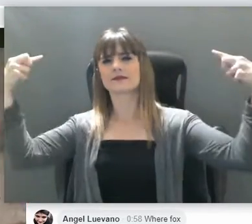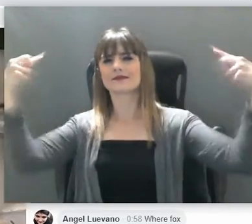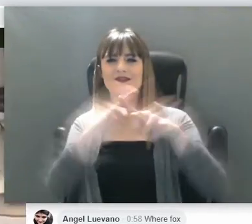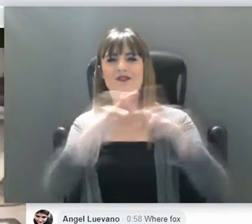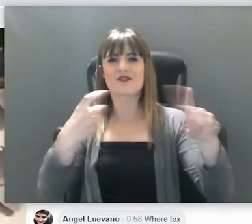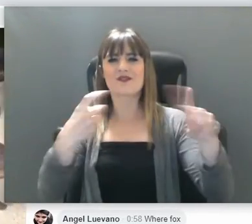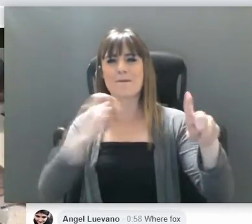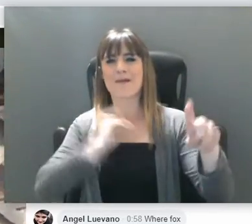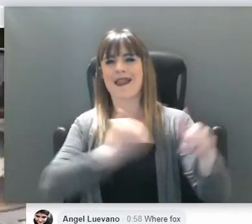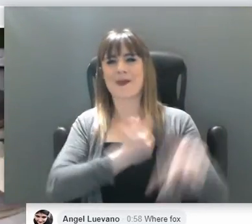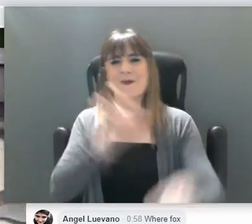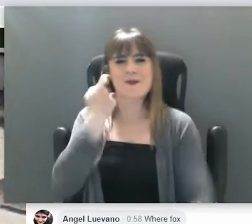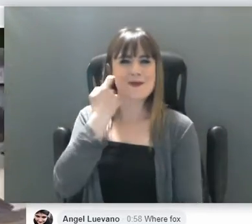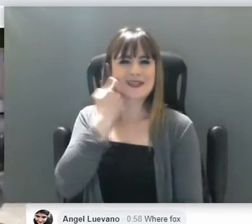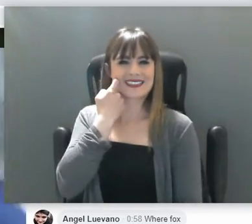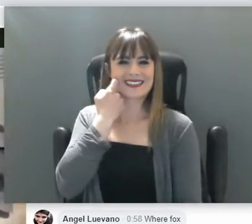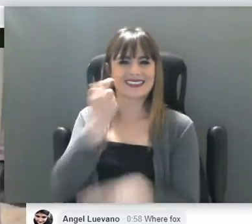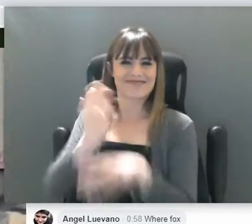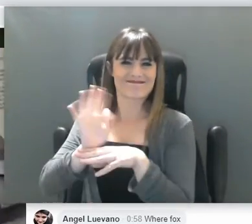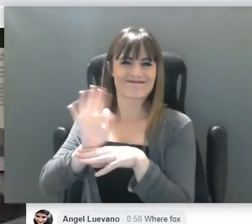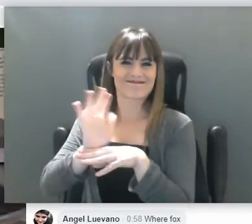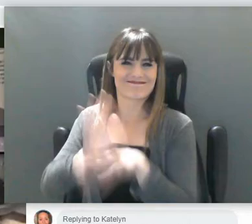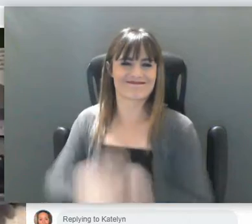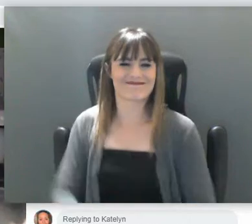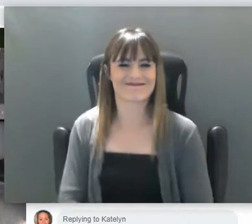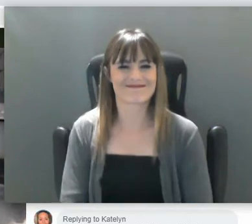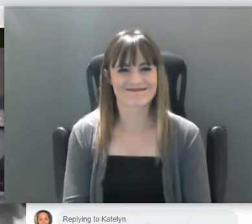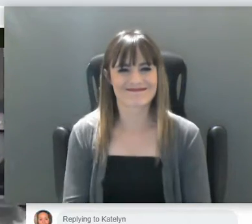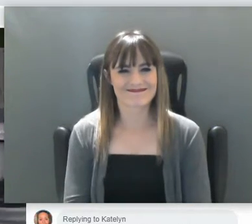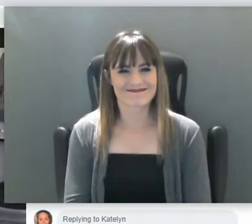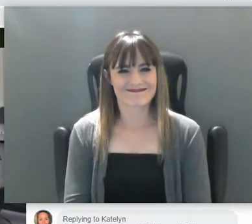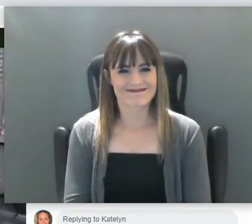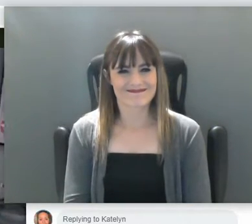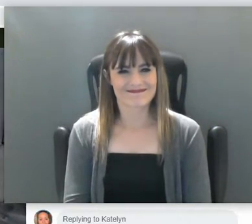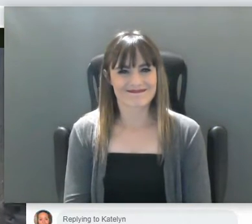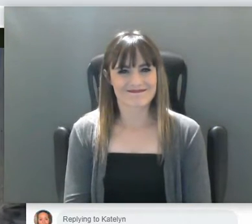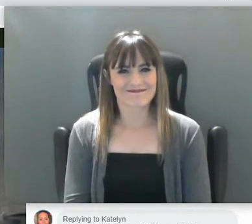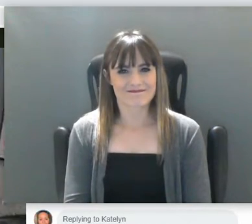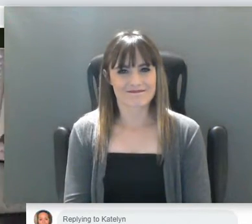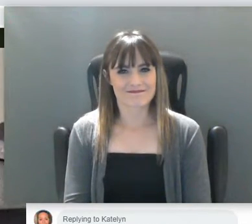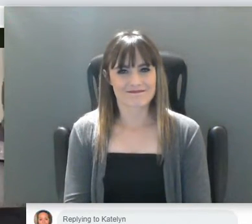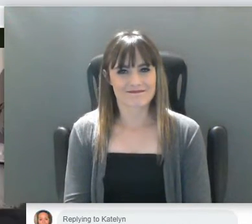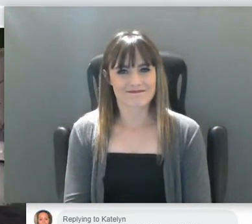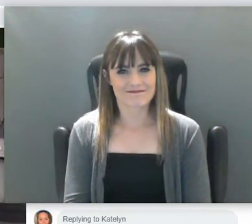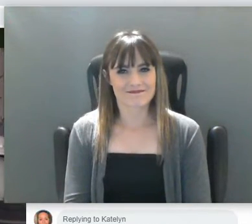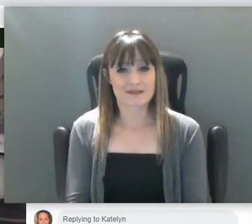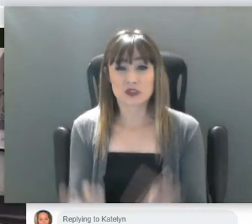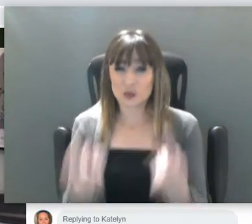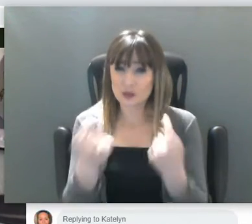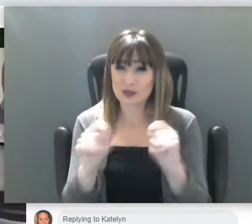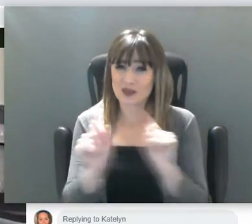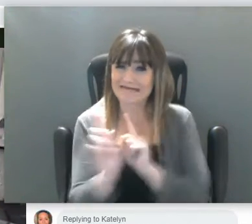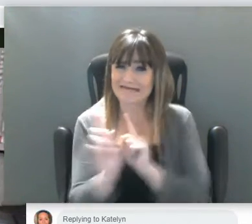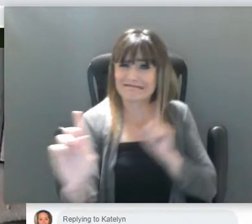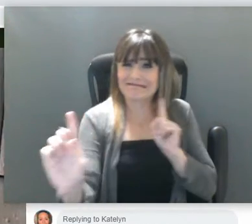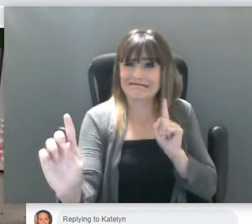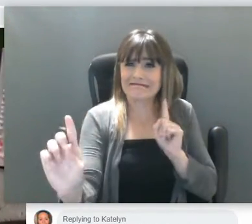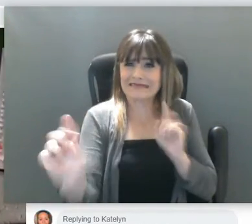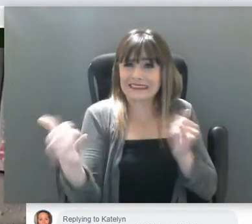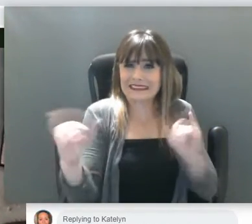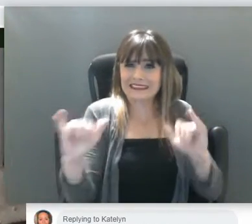Lives. Okay. Oh, we're having Hannah. We're doing a little crossover here action go. Here. Trying to oh keep our distance like you guys and trying to wear